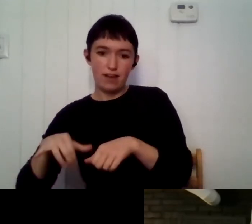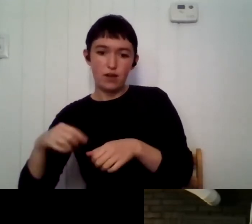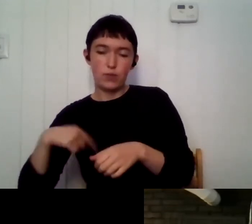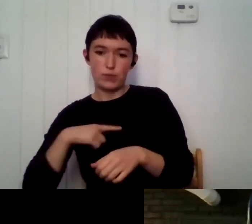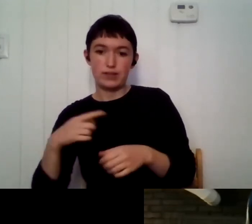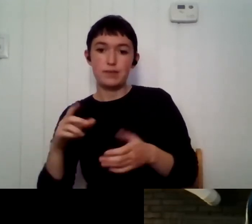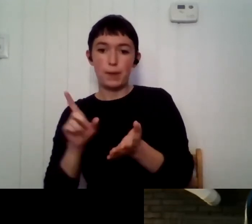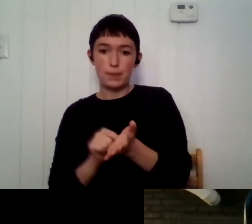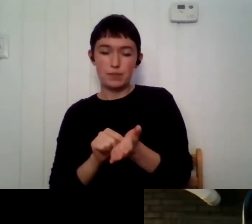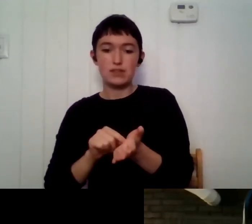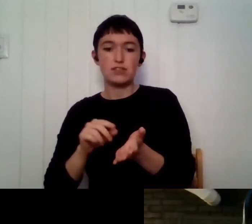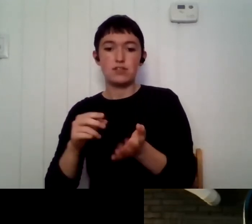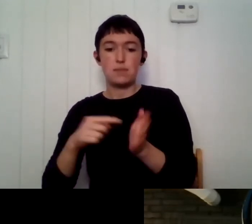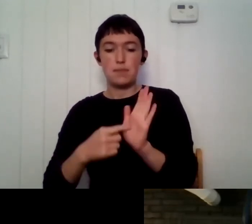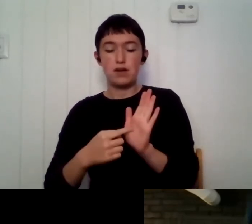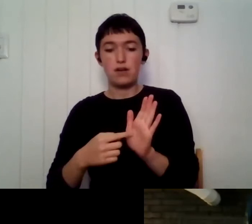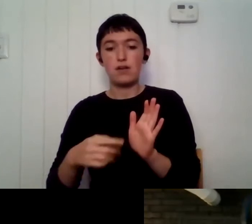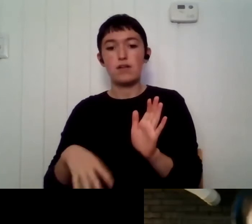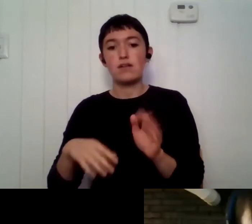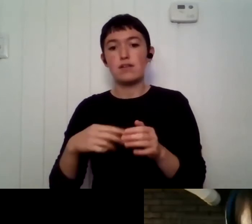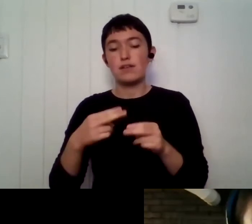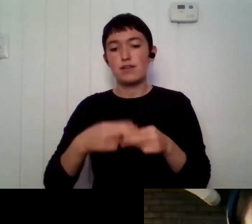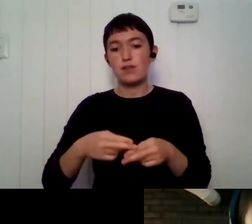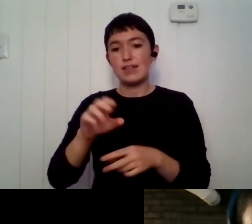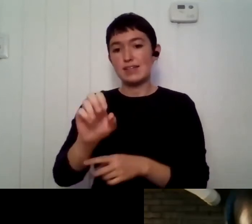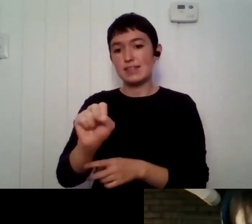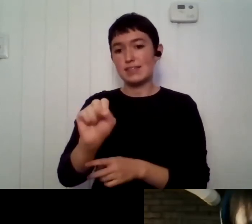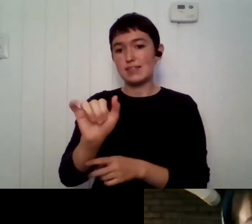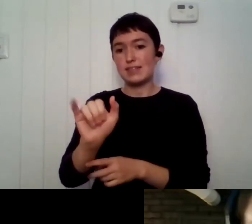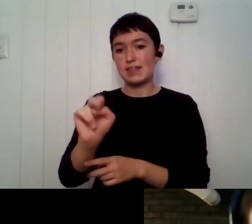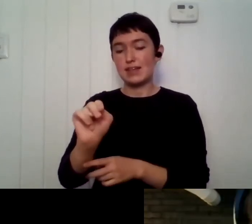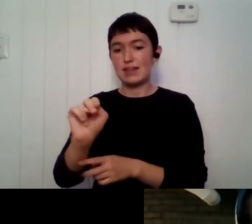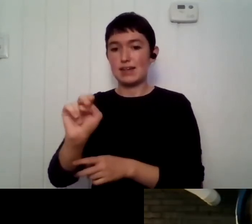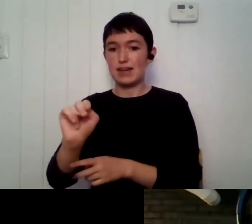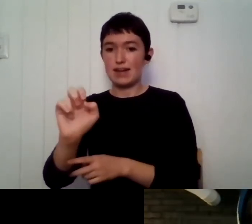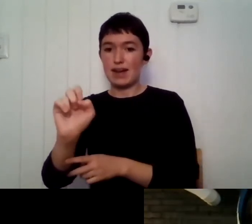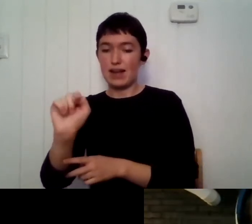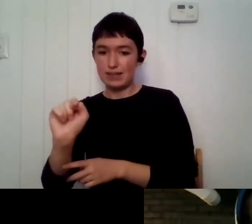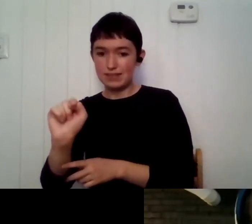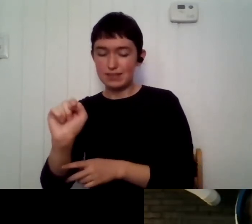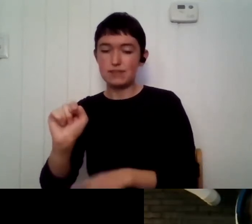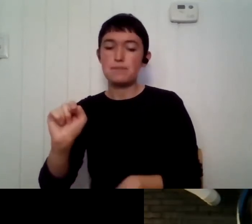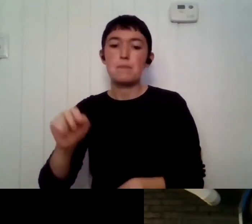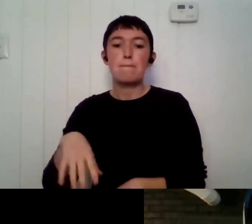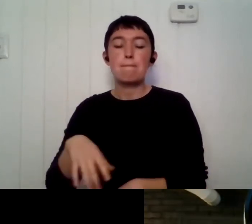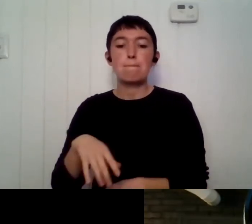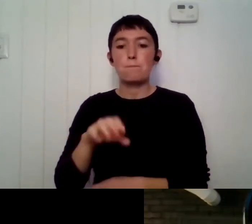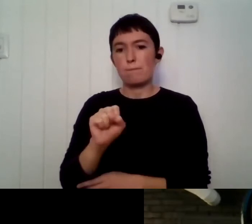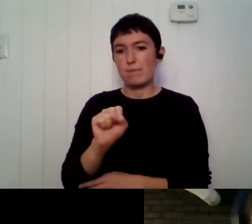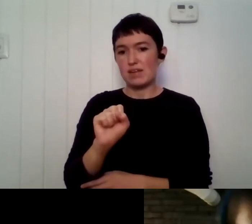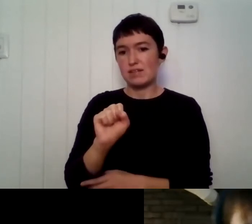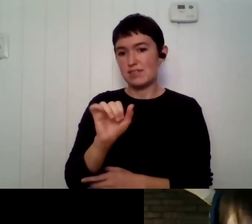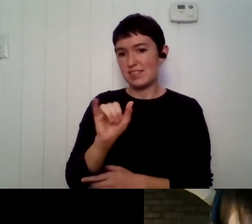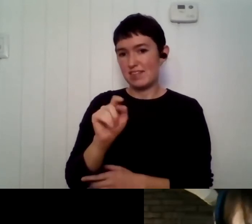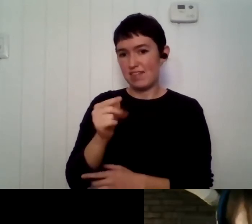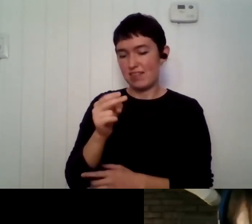called SynNet. So Syn for synthesizable and Net for network. And that's still an area